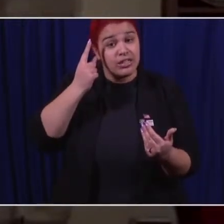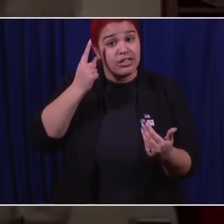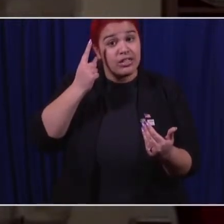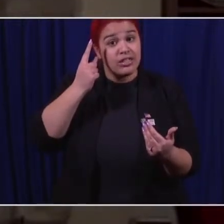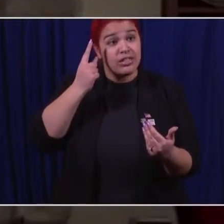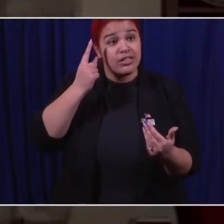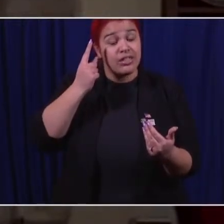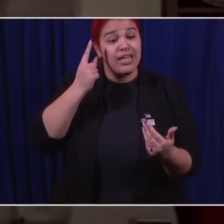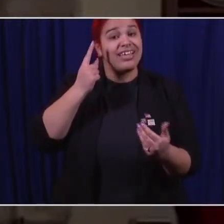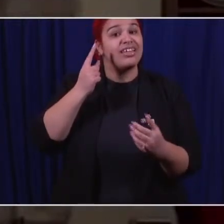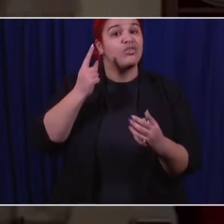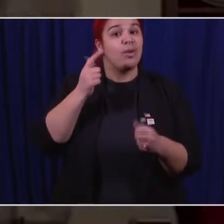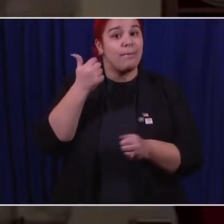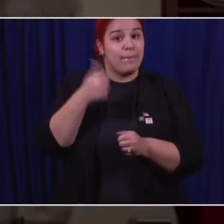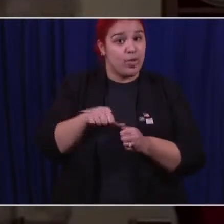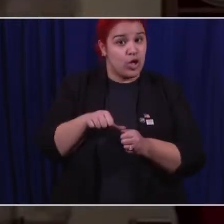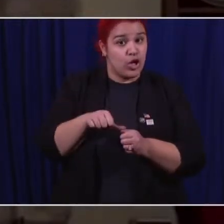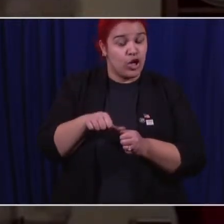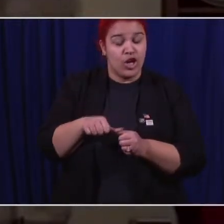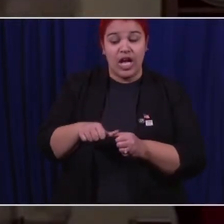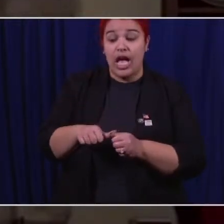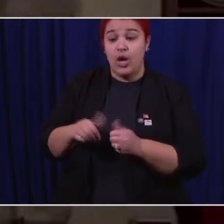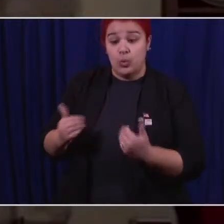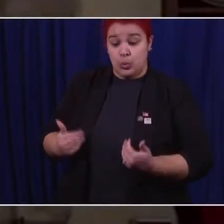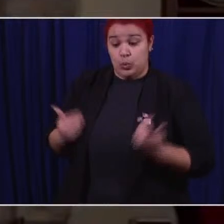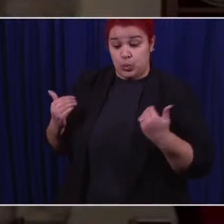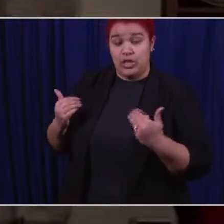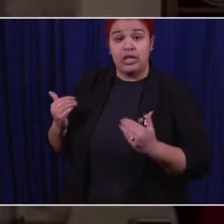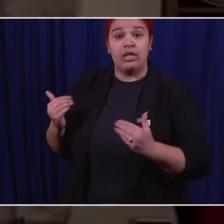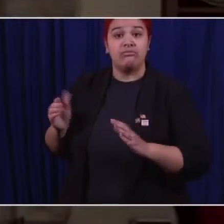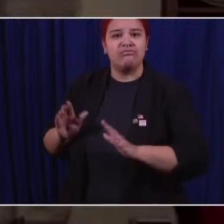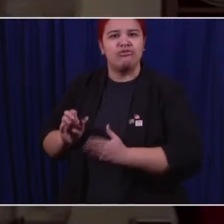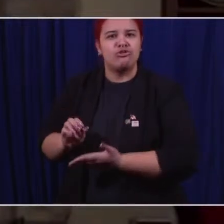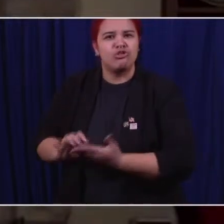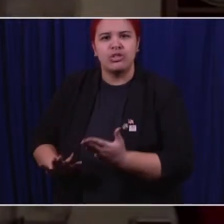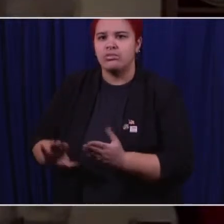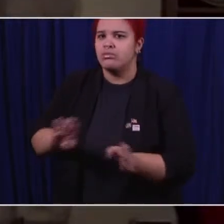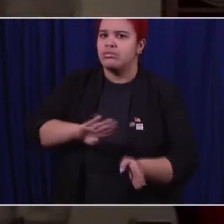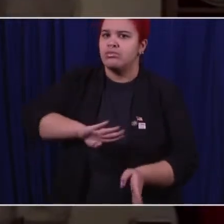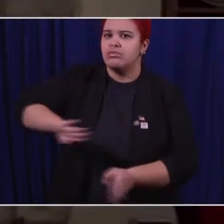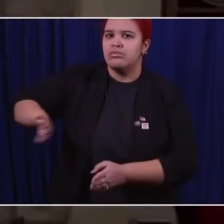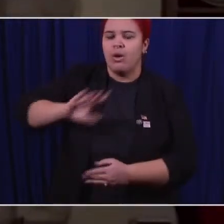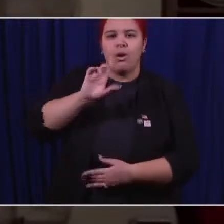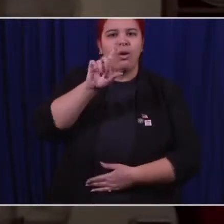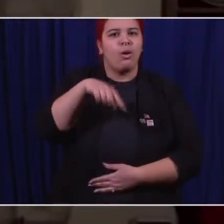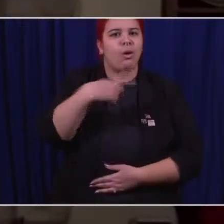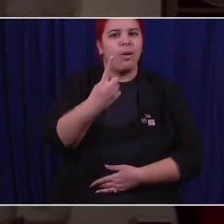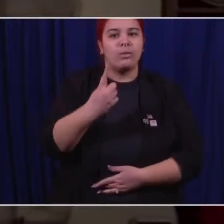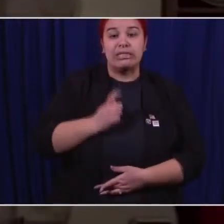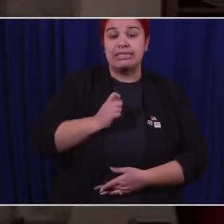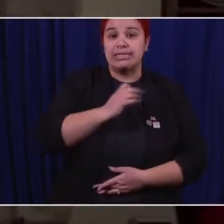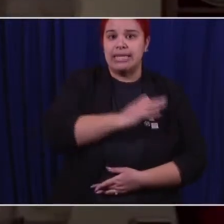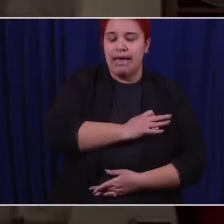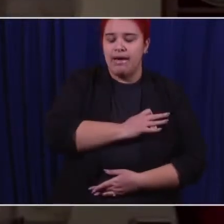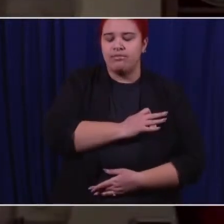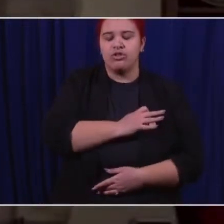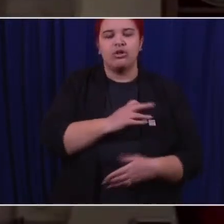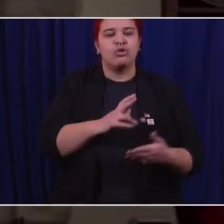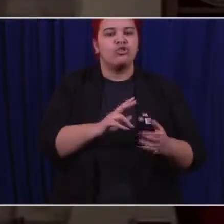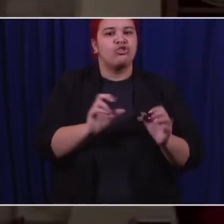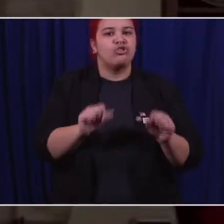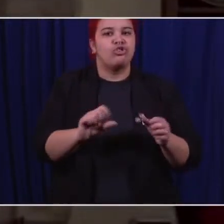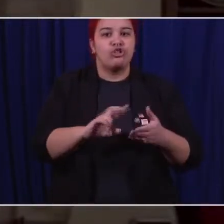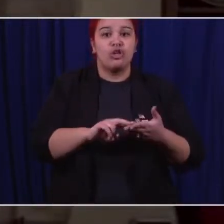students, any adults in the building. So that would include office personnel. It would include custodian. It might include somebody